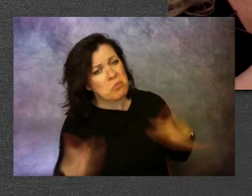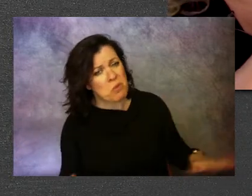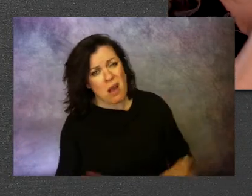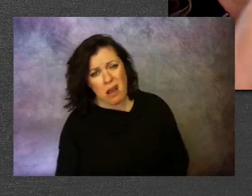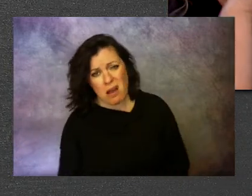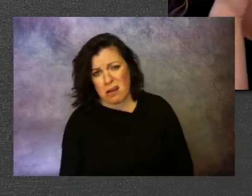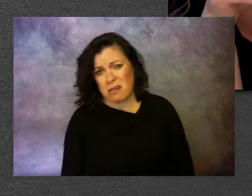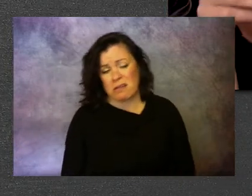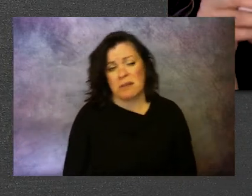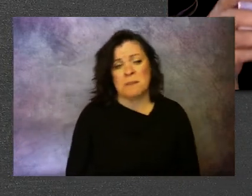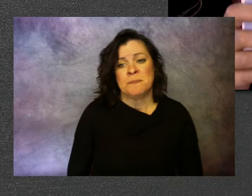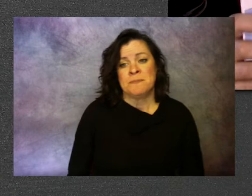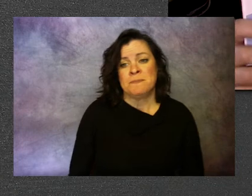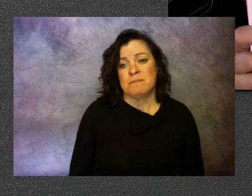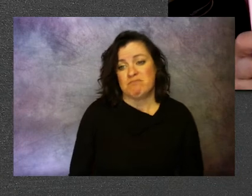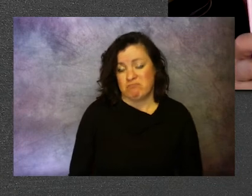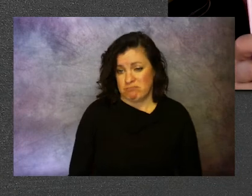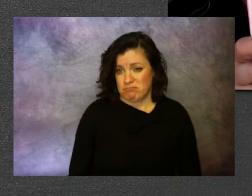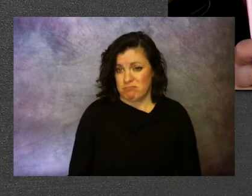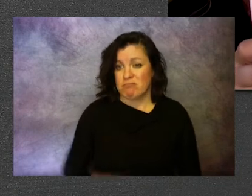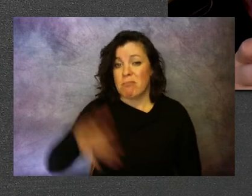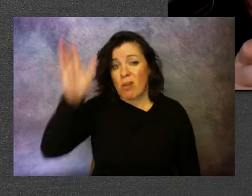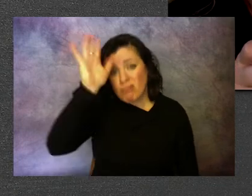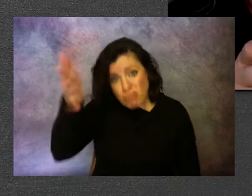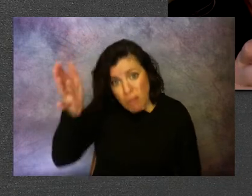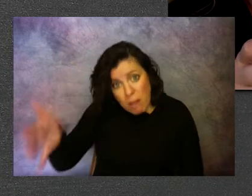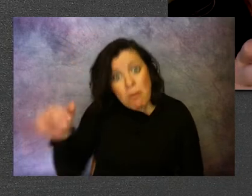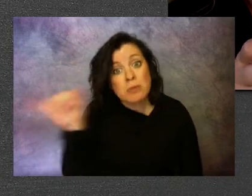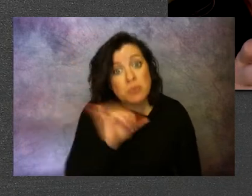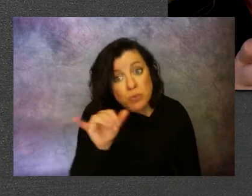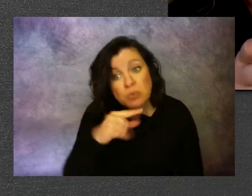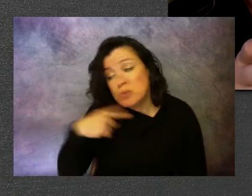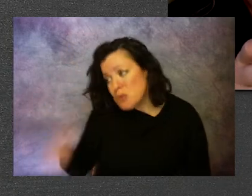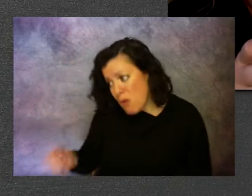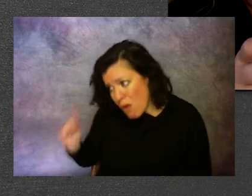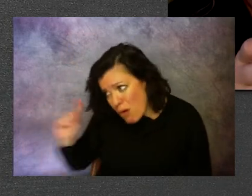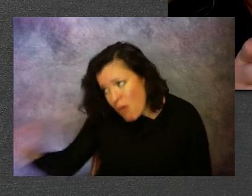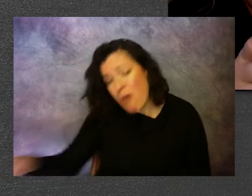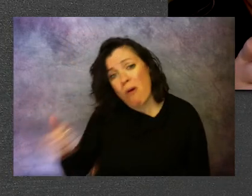Wilbur. Look, even Grandpa thinks he should go to the dentist.